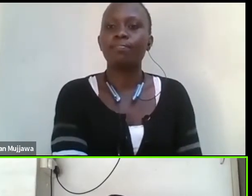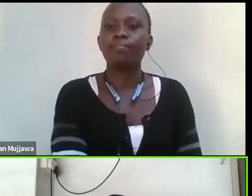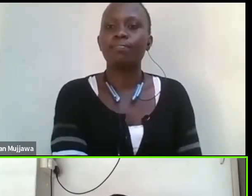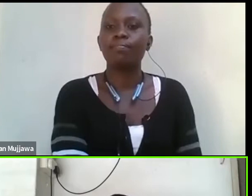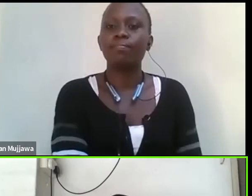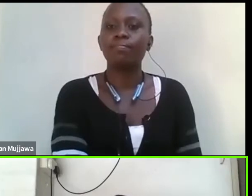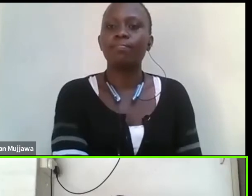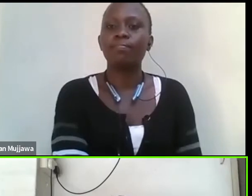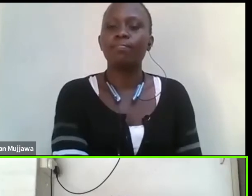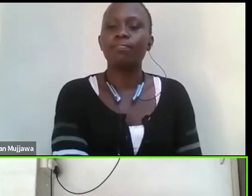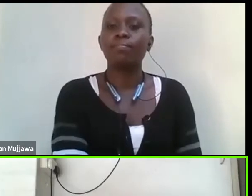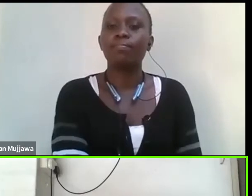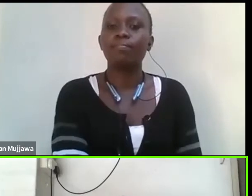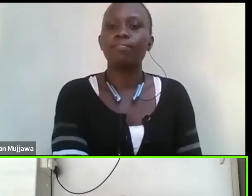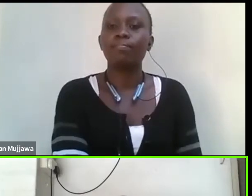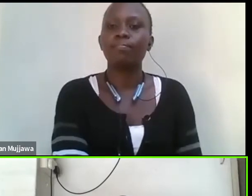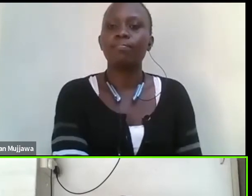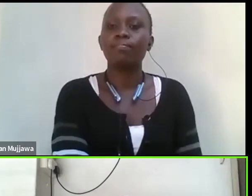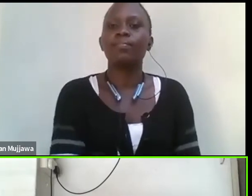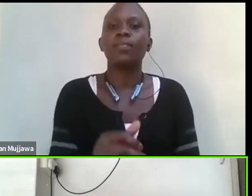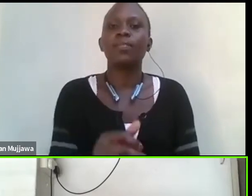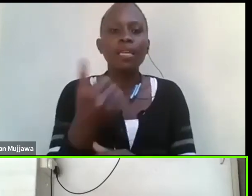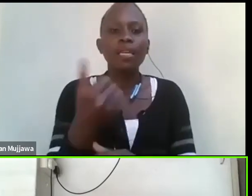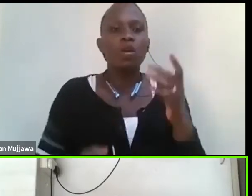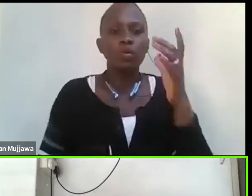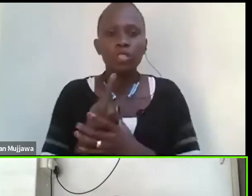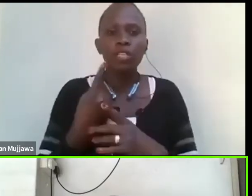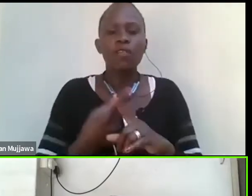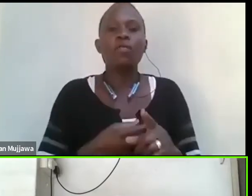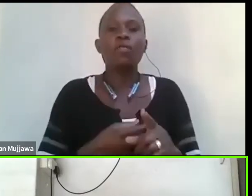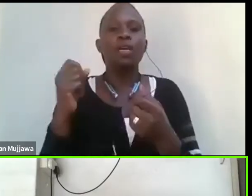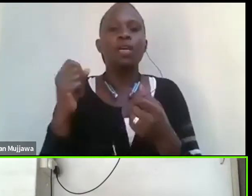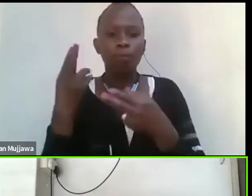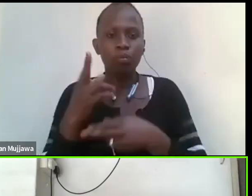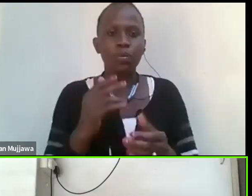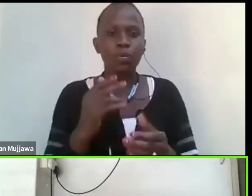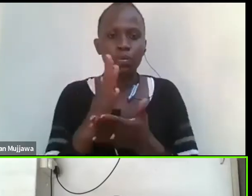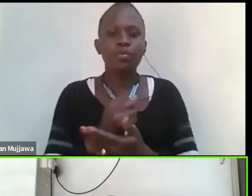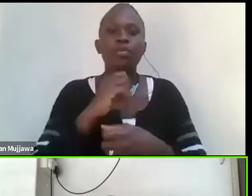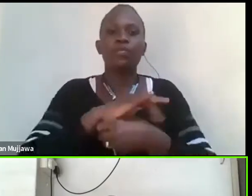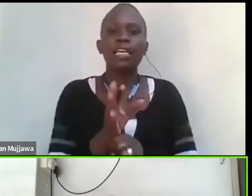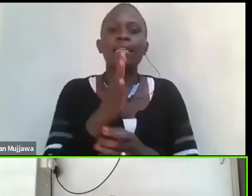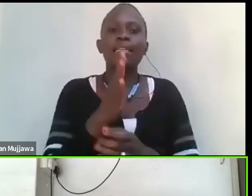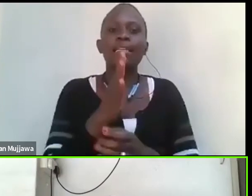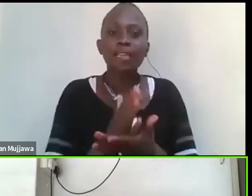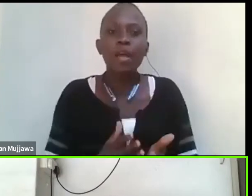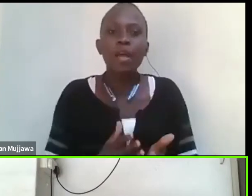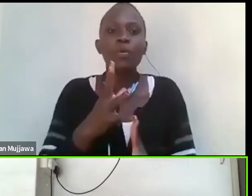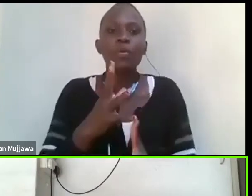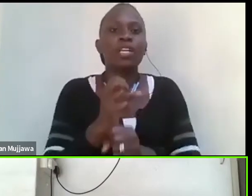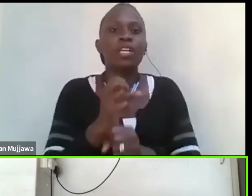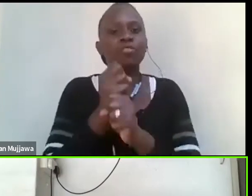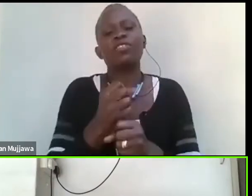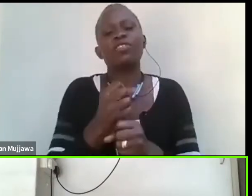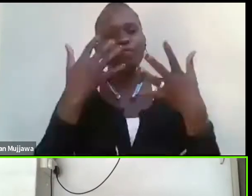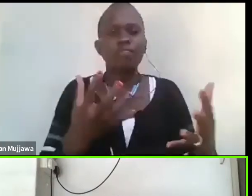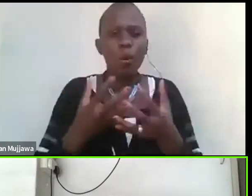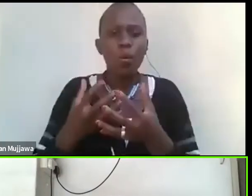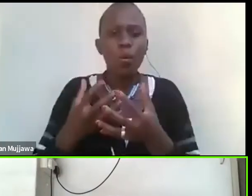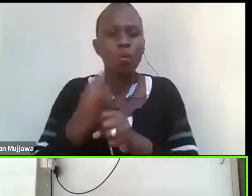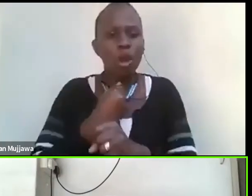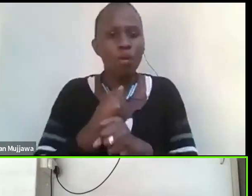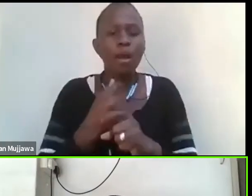with COVID. In such a situation, some organizations have taken away some of the workforce. But you, as an